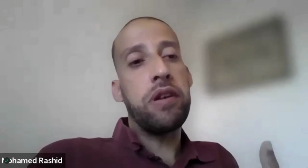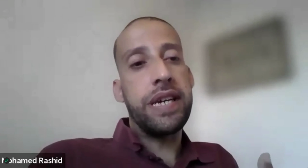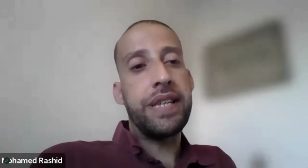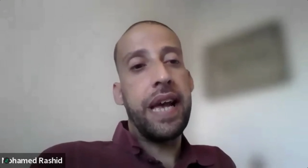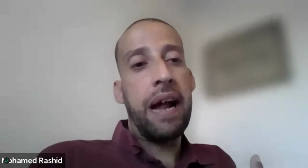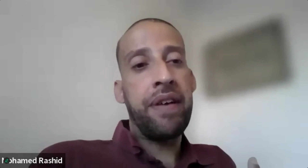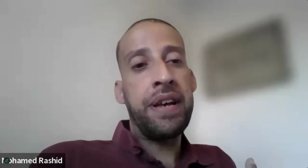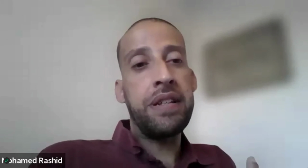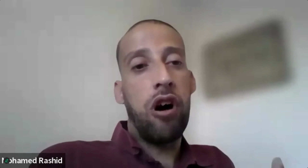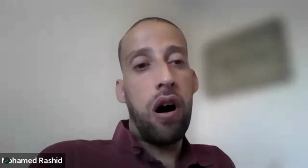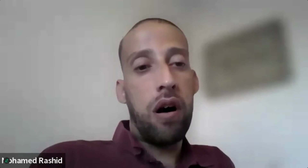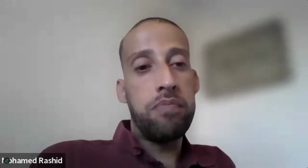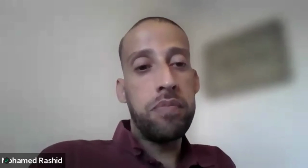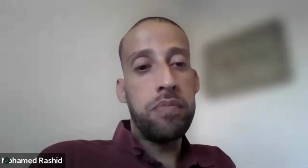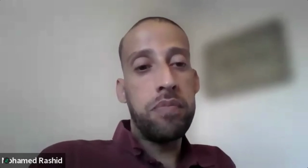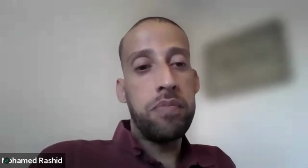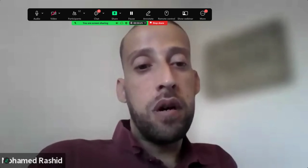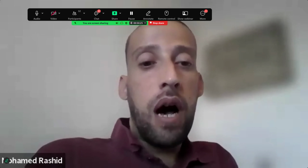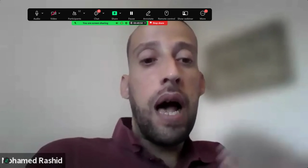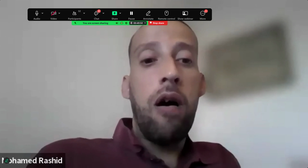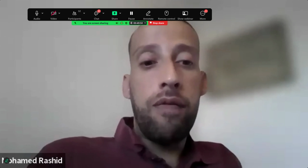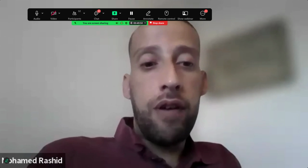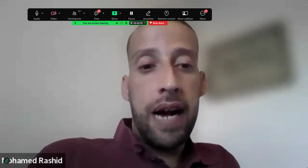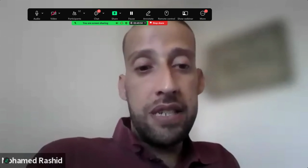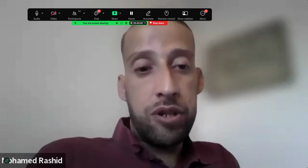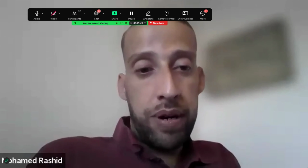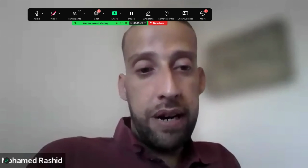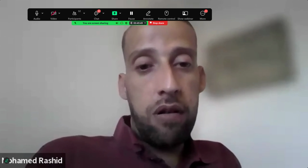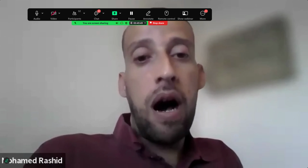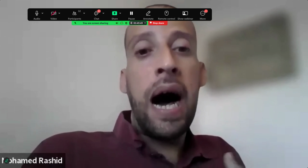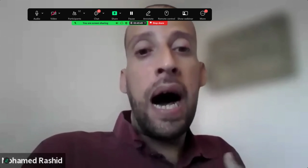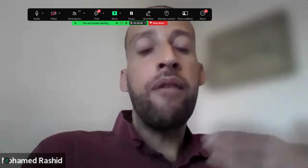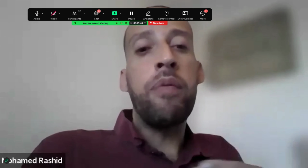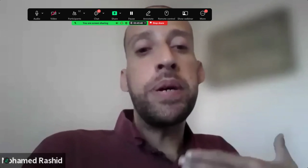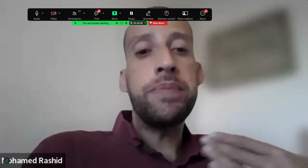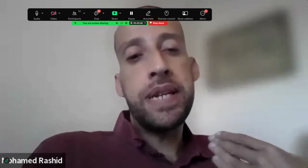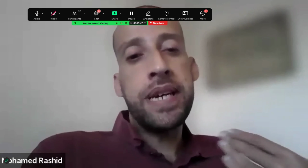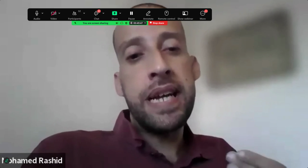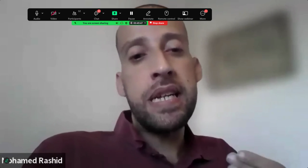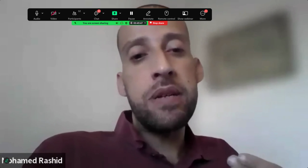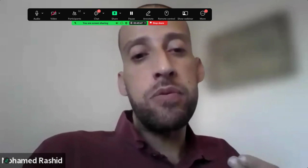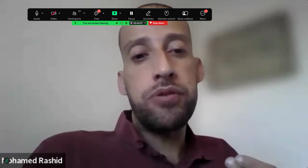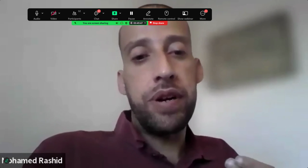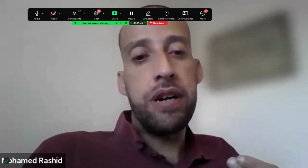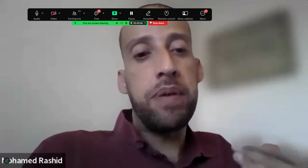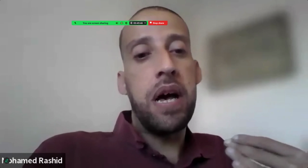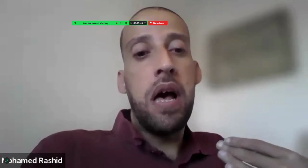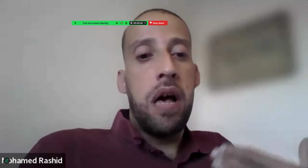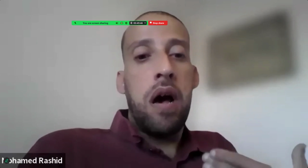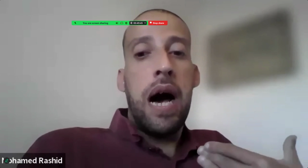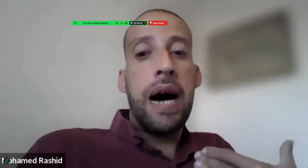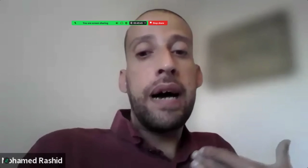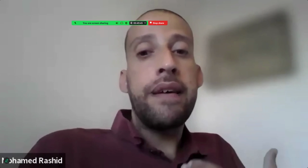community organizing advocate job over at Drail. I've always been connected with Drail,